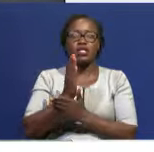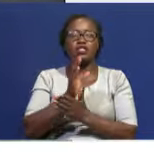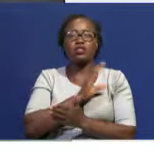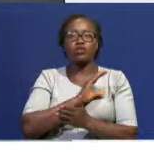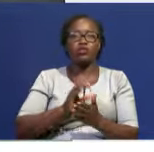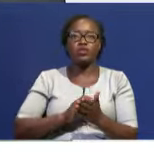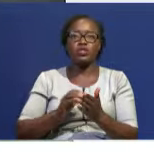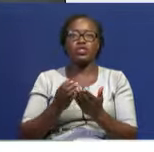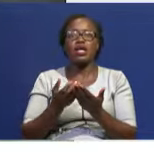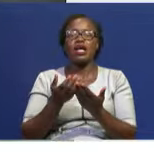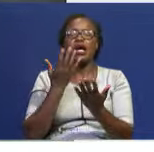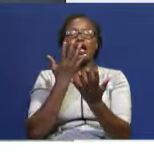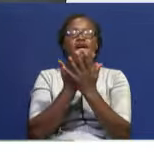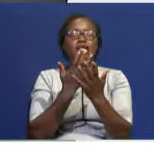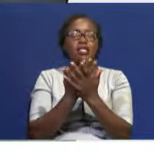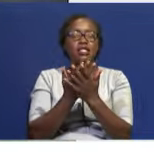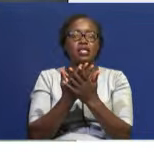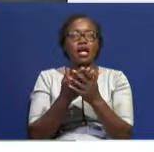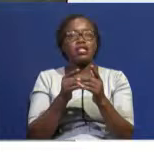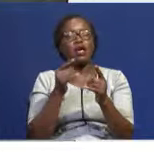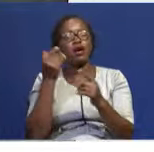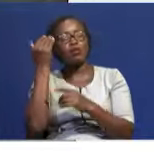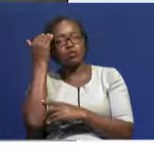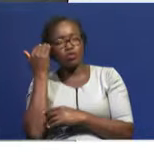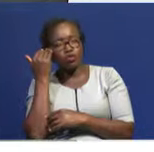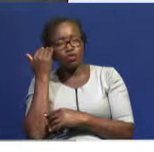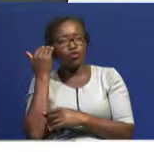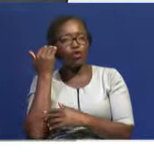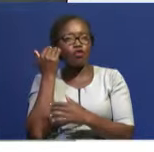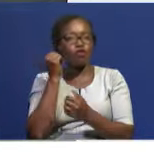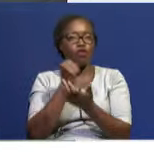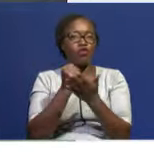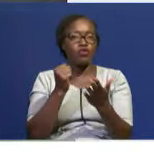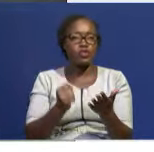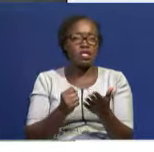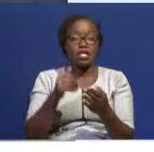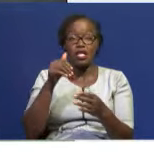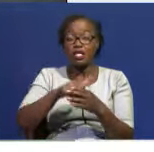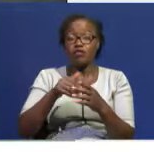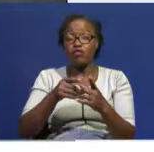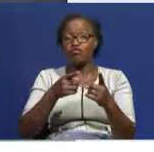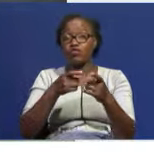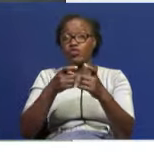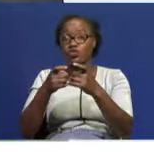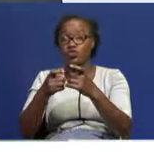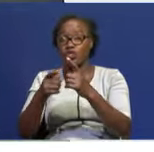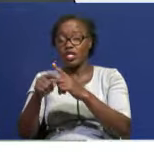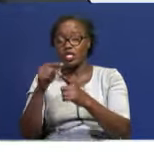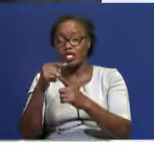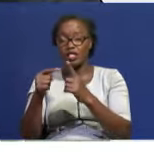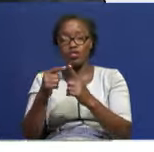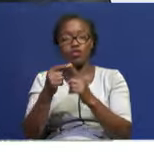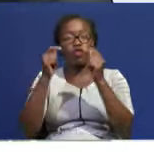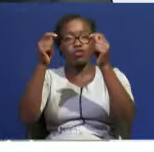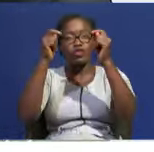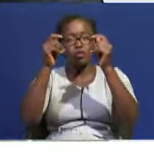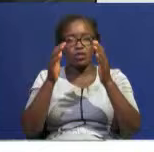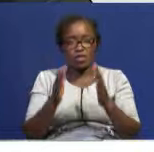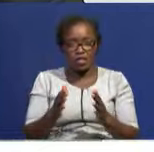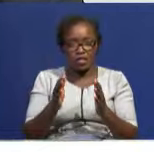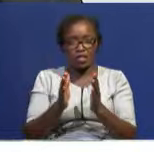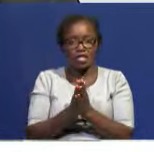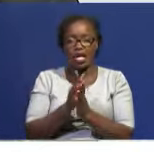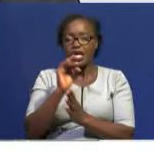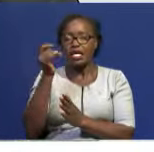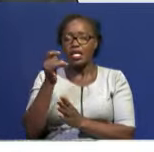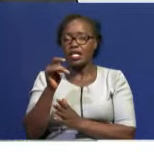the immediate arrest and prosecution of officers involved in the fatal shooting and killing of several demonstrators. This